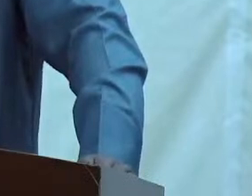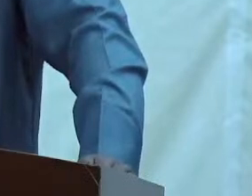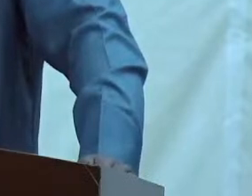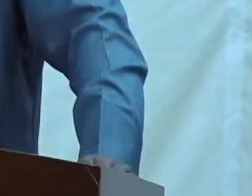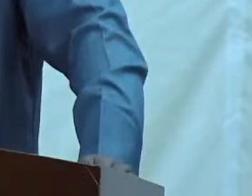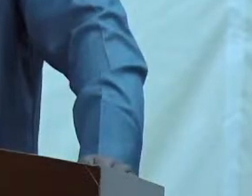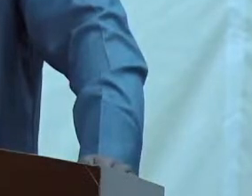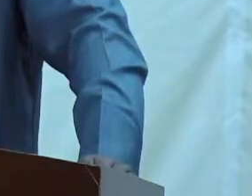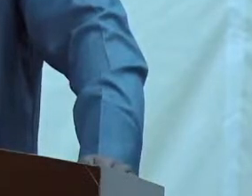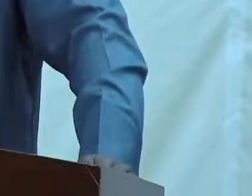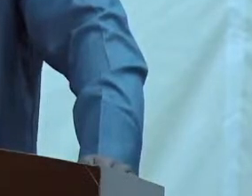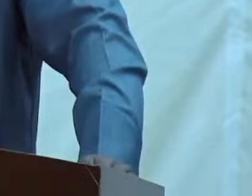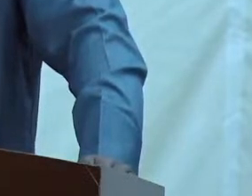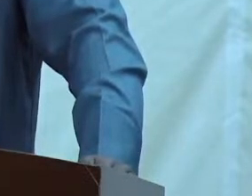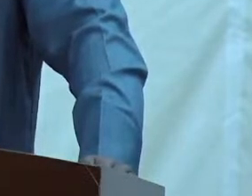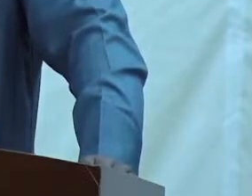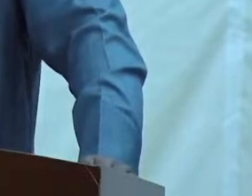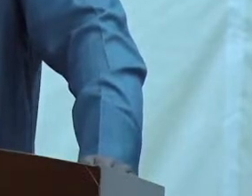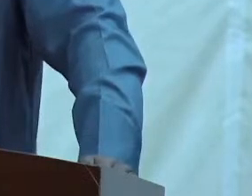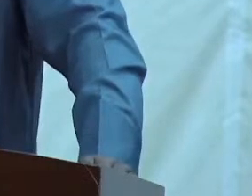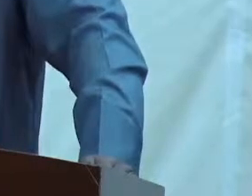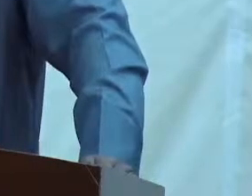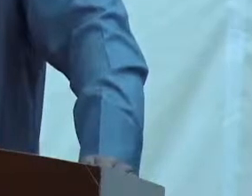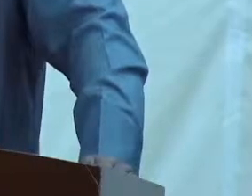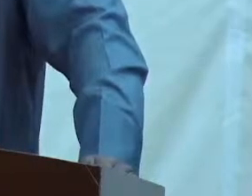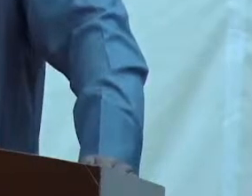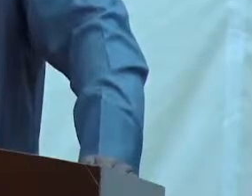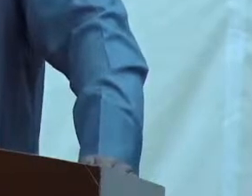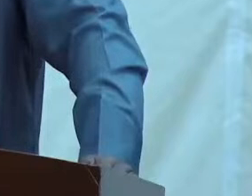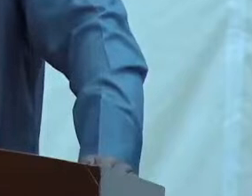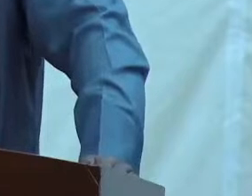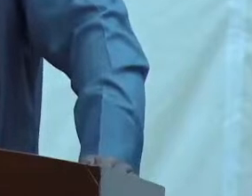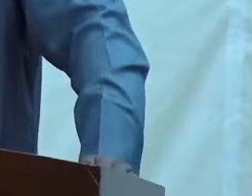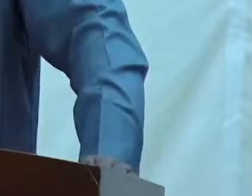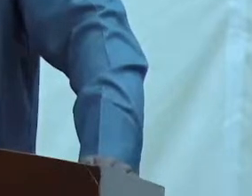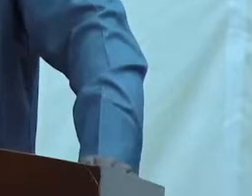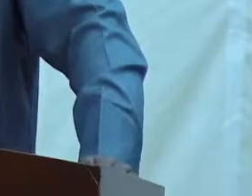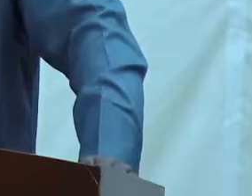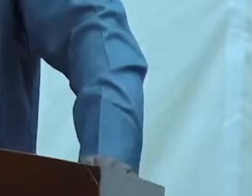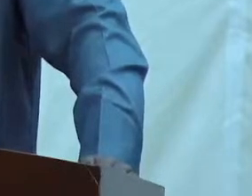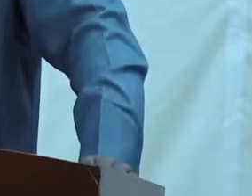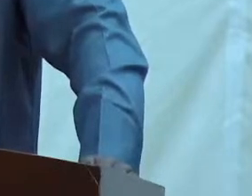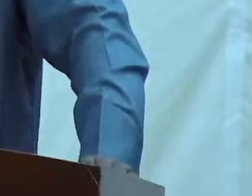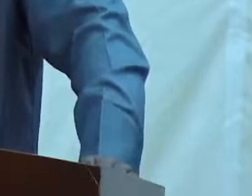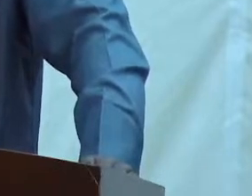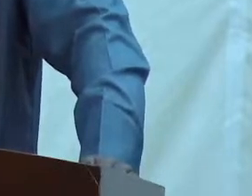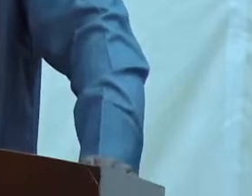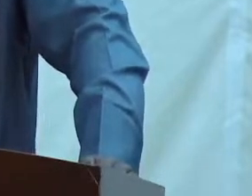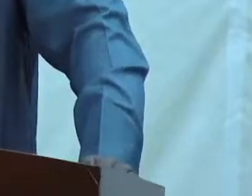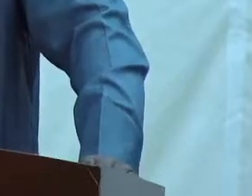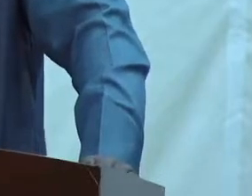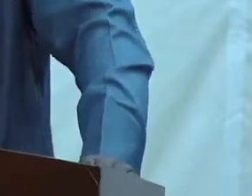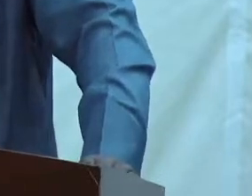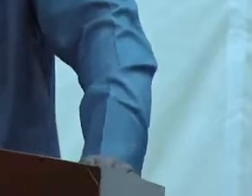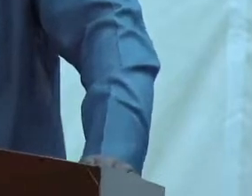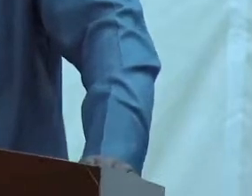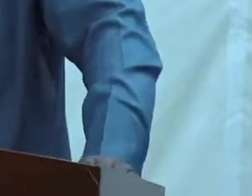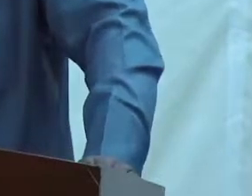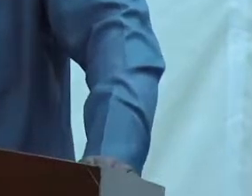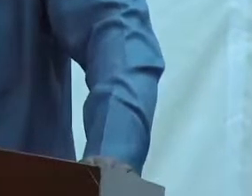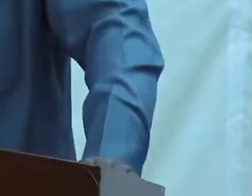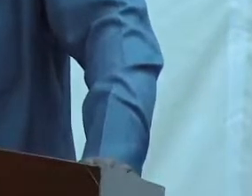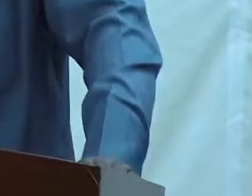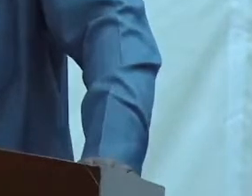but also to check each other. This for us is, from our own traditional setting,